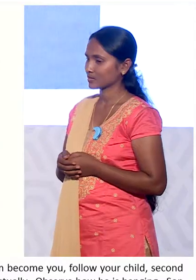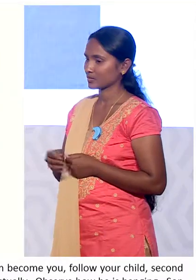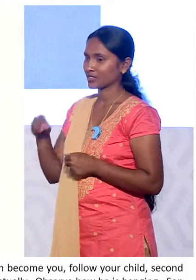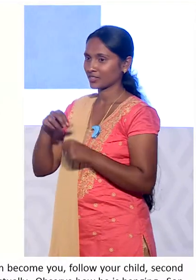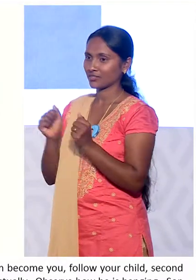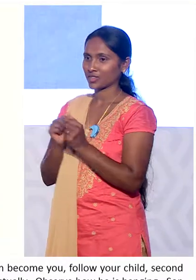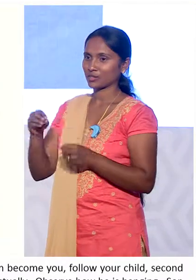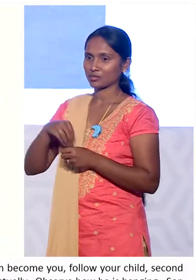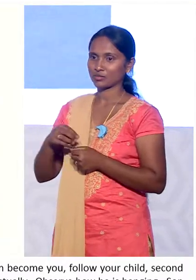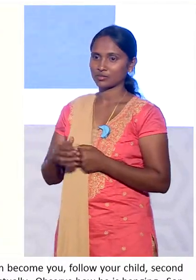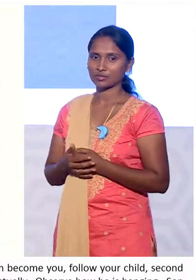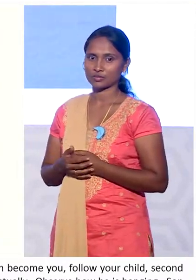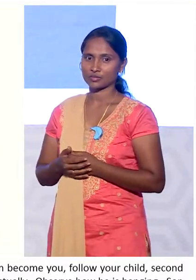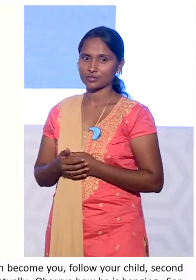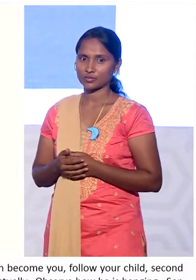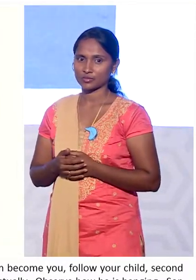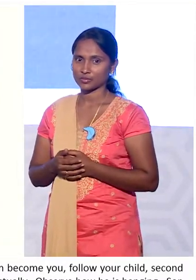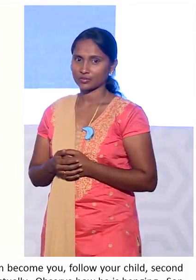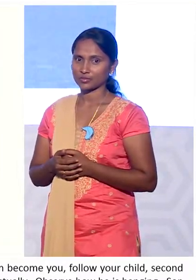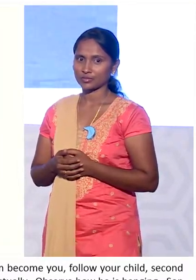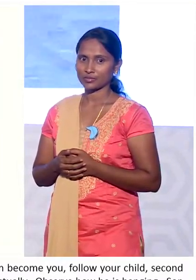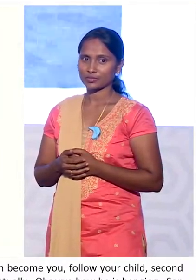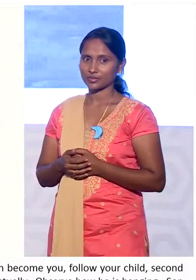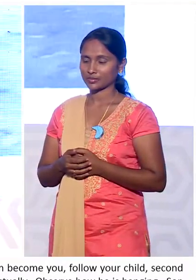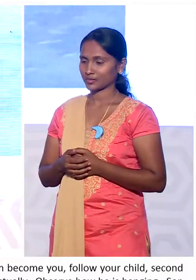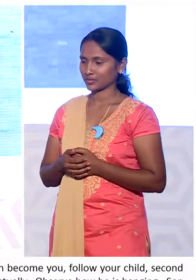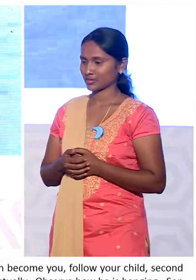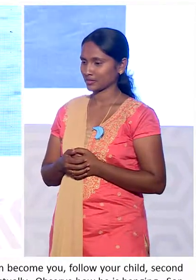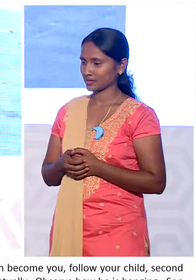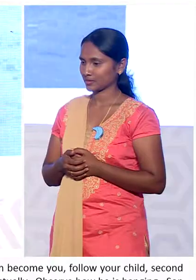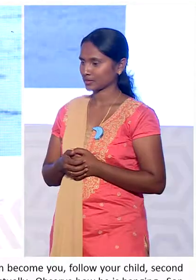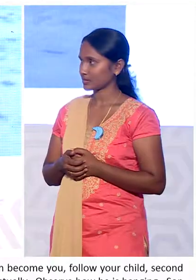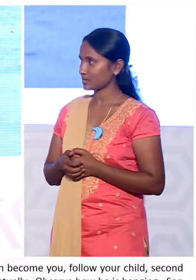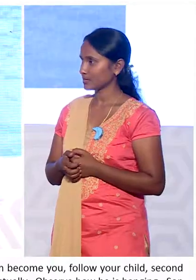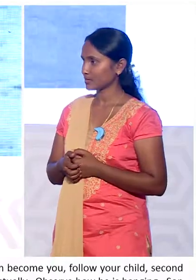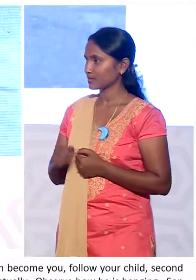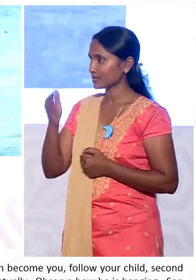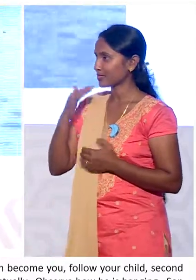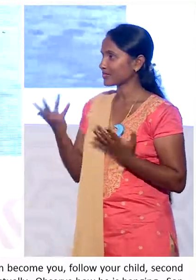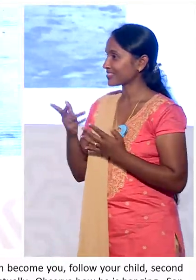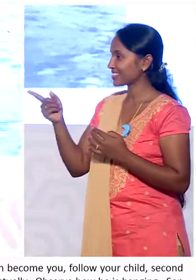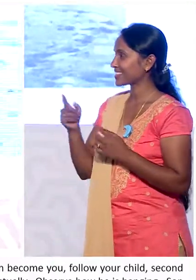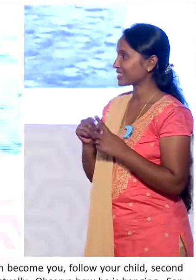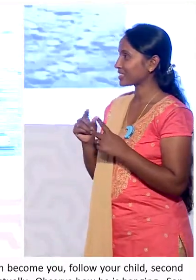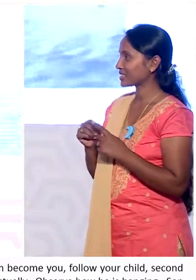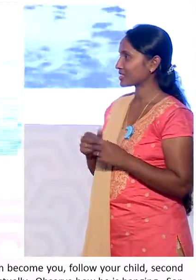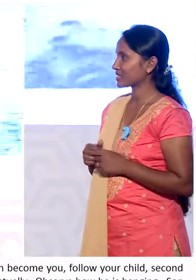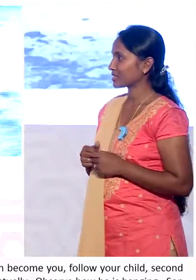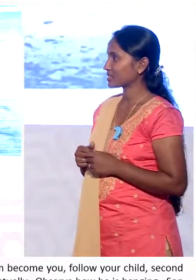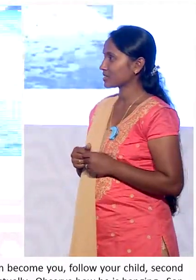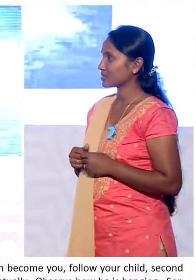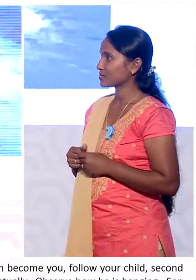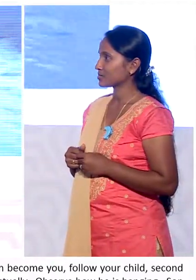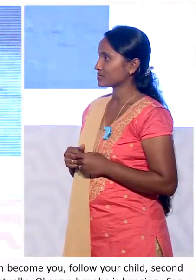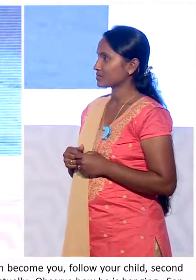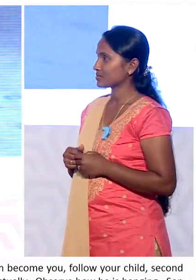this stuff, is one thing, but horses will always be a niche. But let me tell you why it works and then how it relates to you sitting in this room,